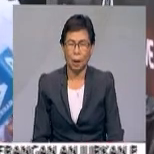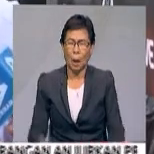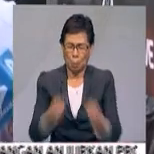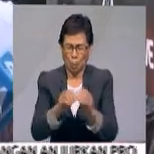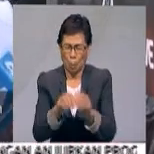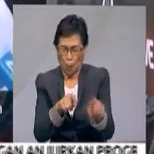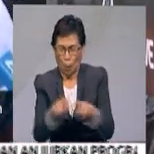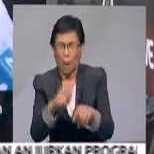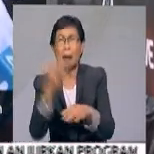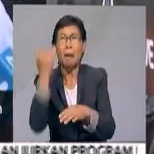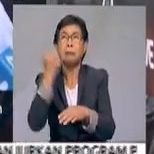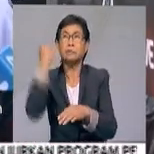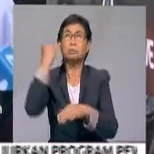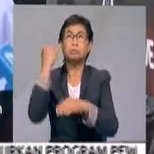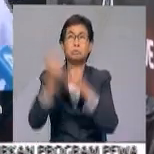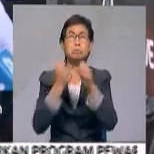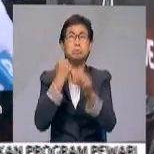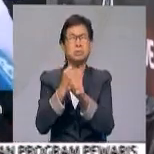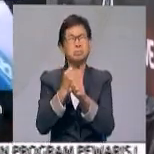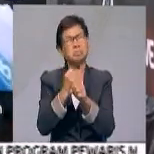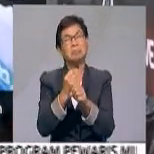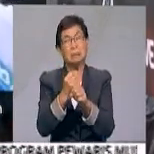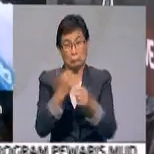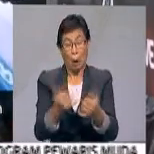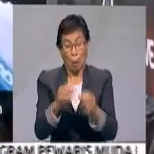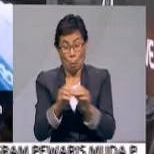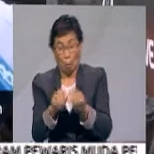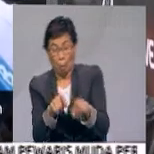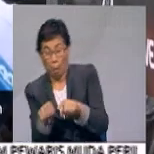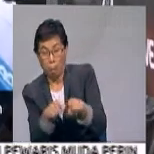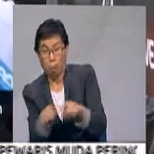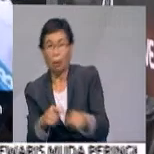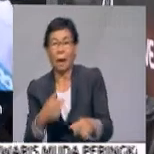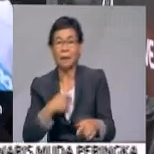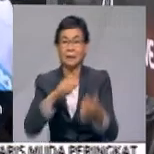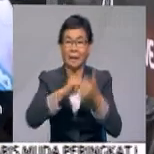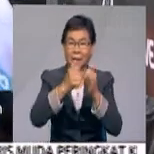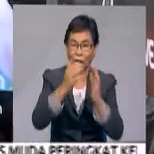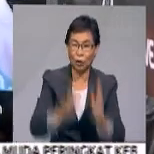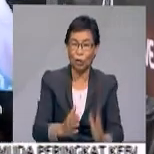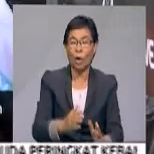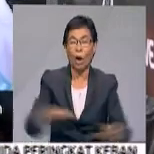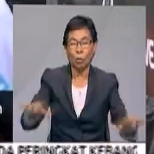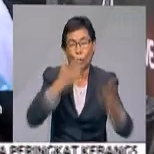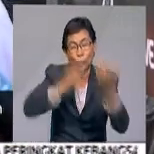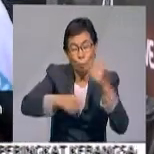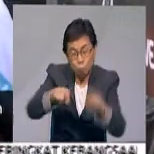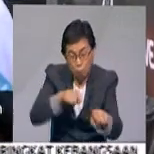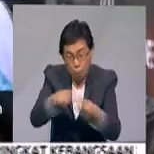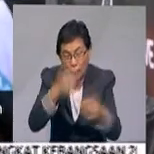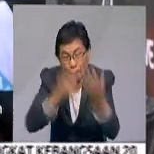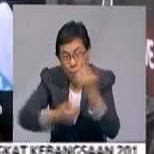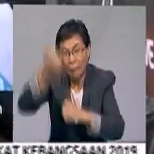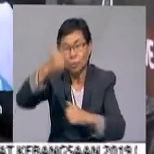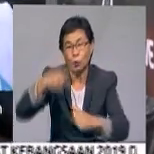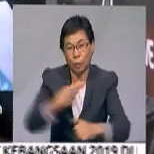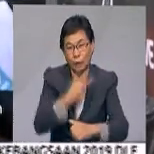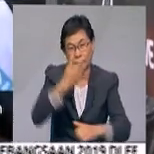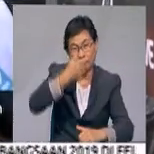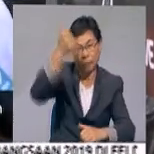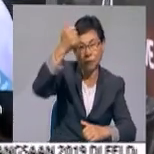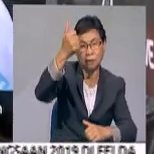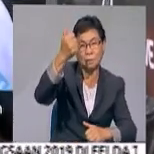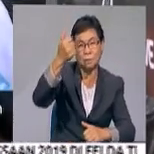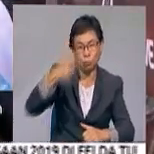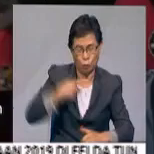say than the last few years, which is great for the show. We, you know, as an athlete you always want to race the best ones, and we have a few of the best ones here, so